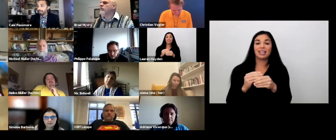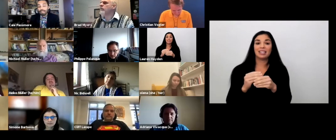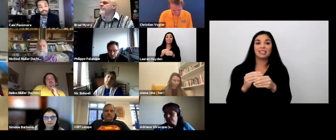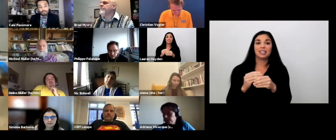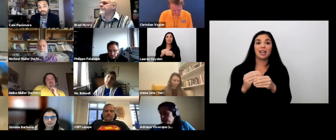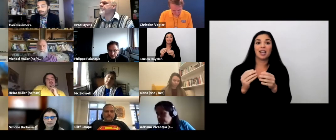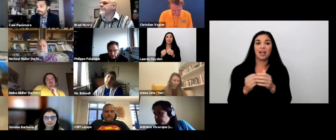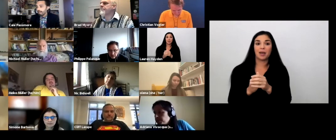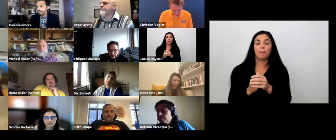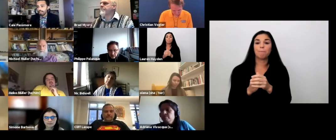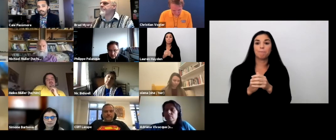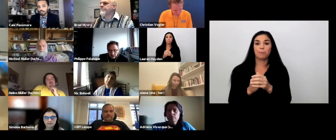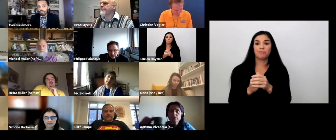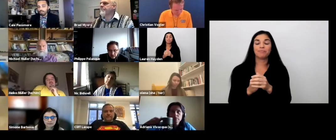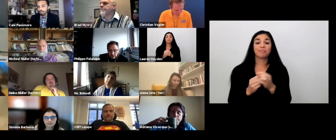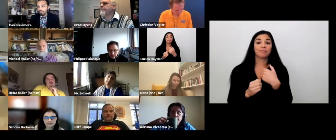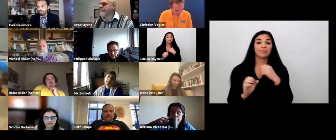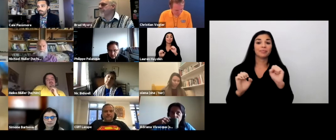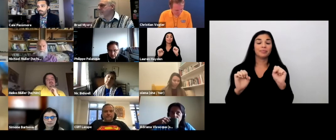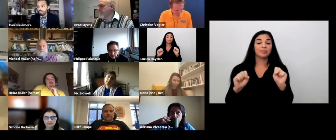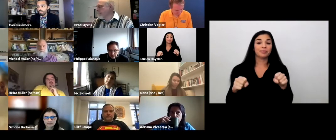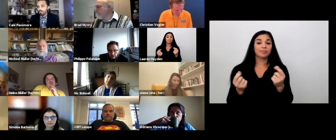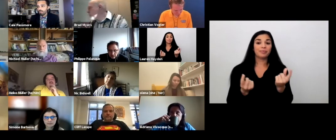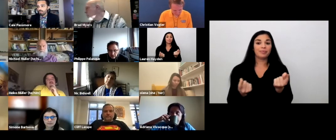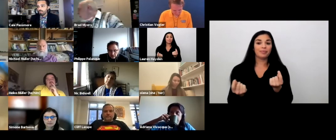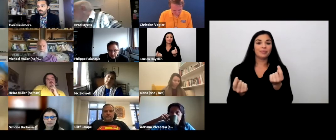by speaking to it, I can